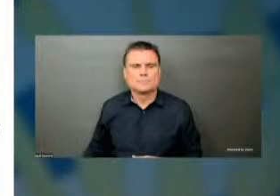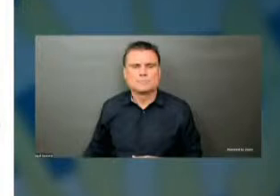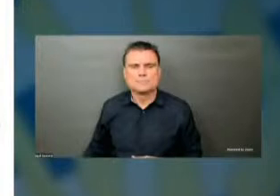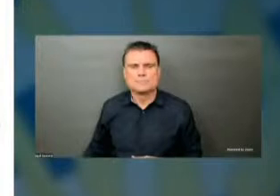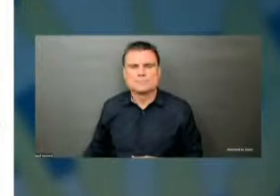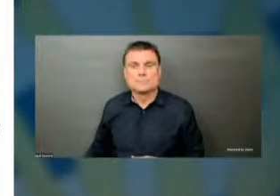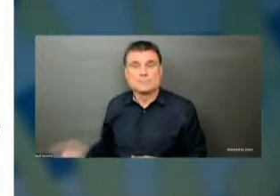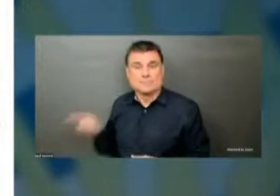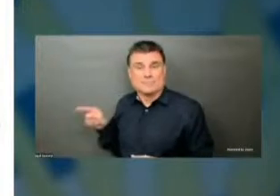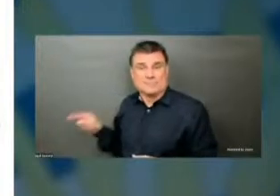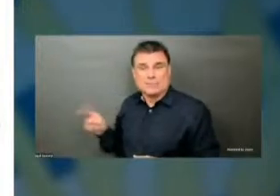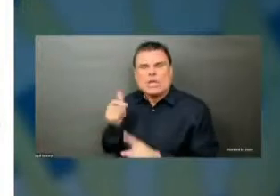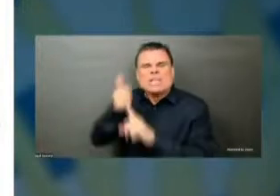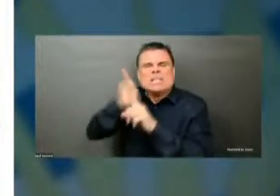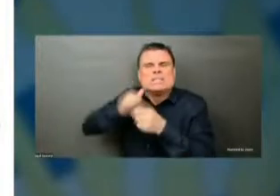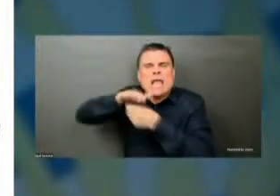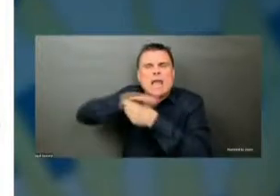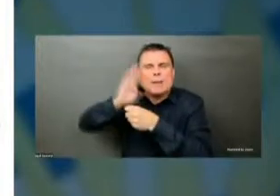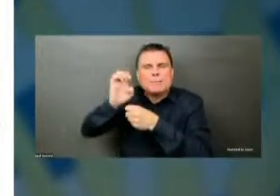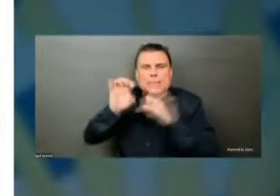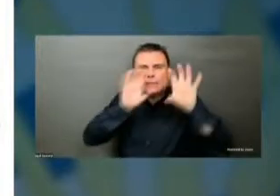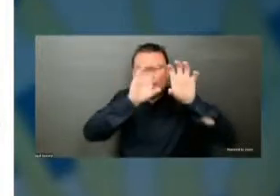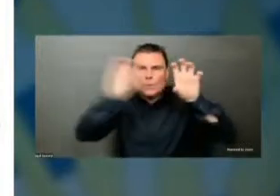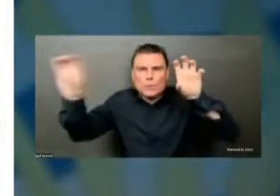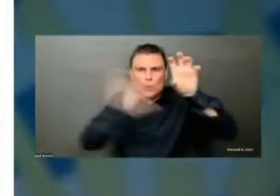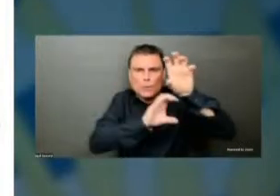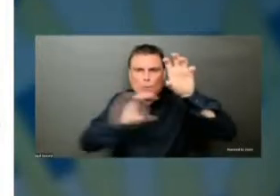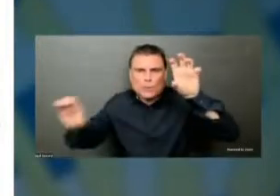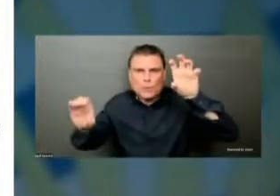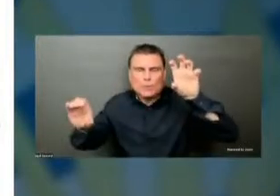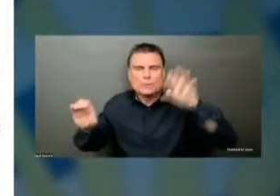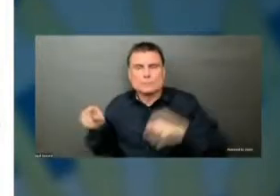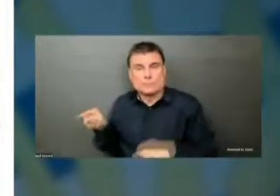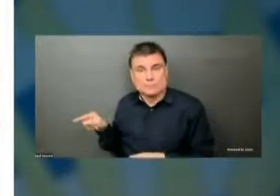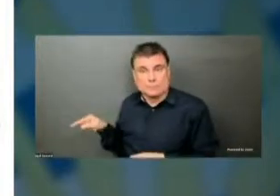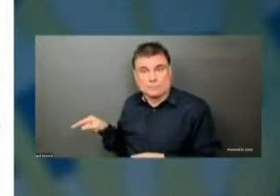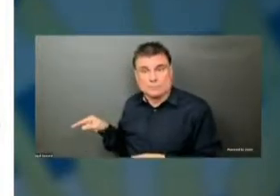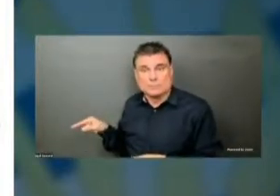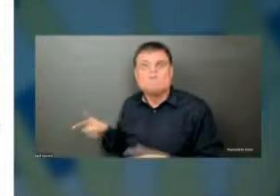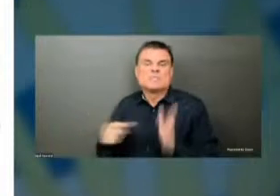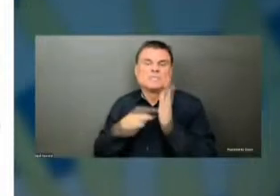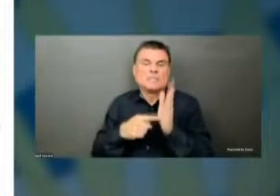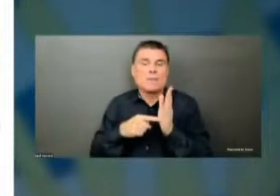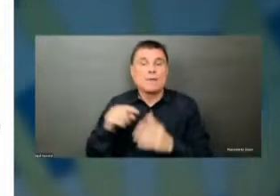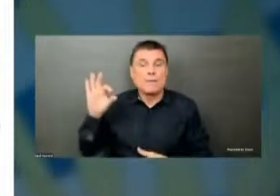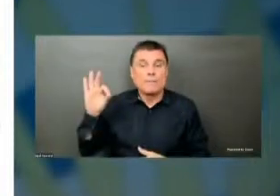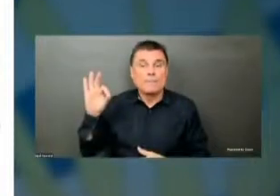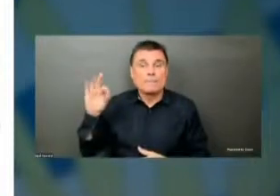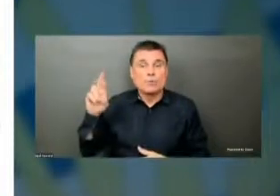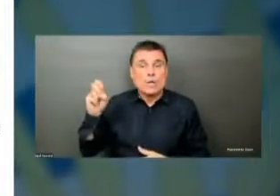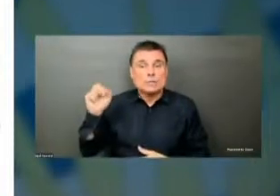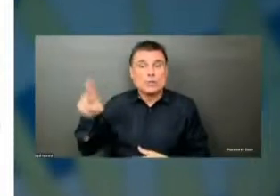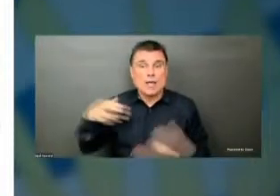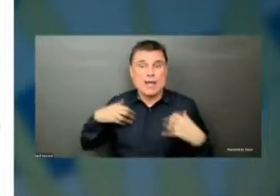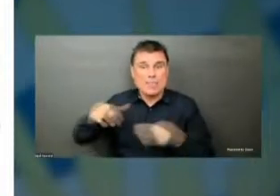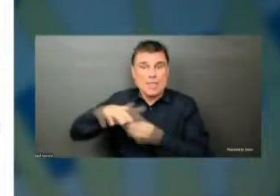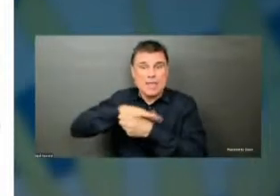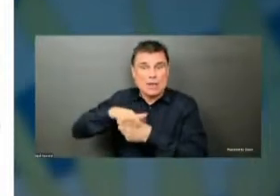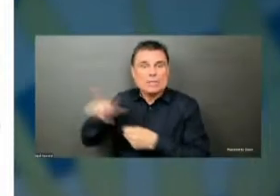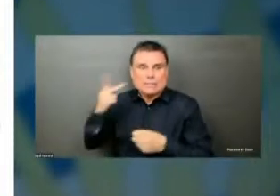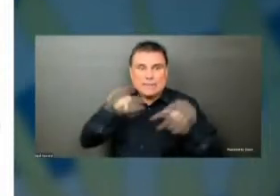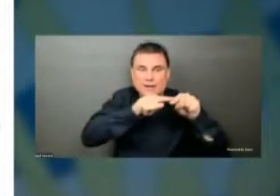population. So really, when we look at Fraser Health, we see that it's nicely come down under 1. Vancouver Coastal Health has been